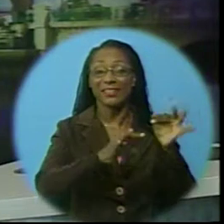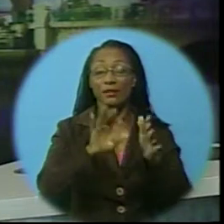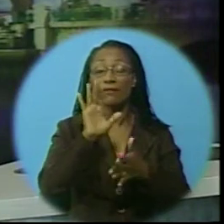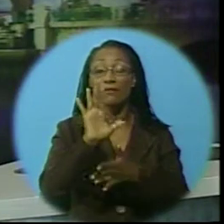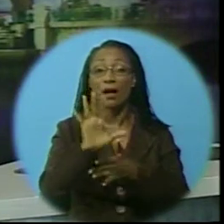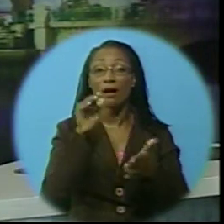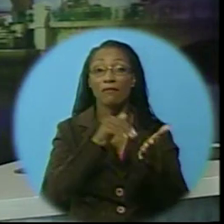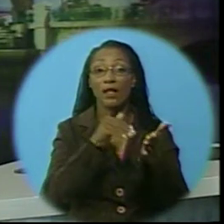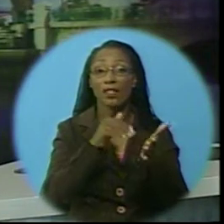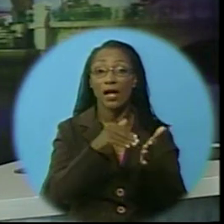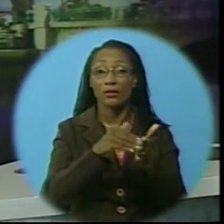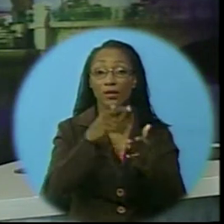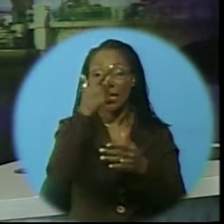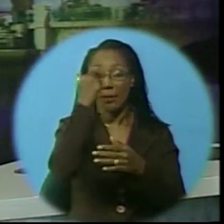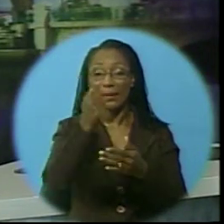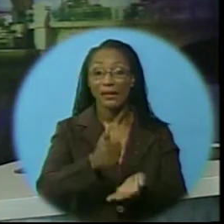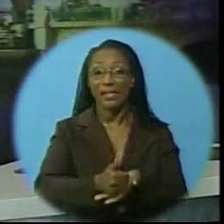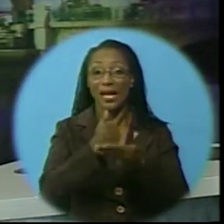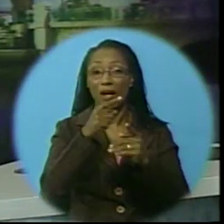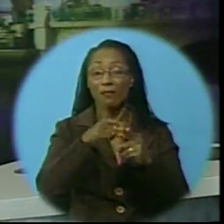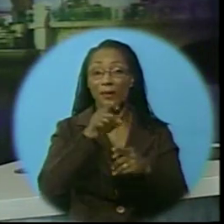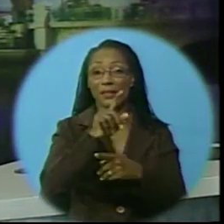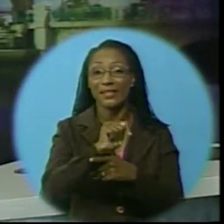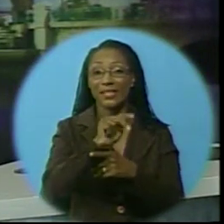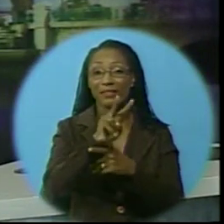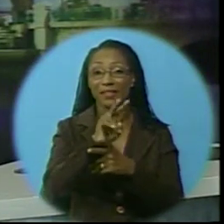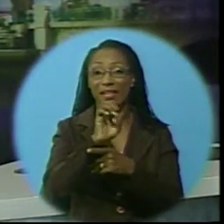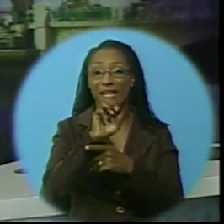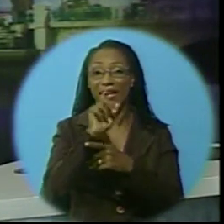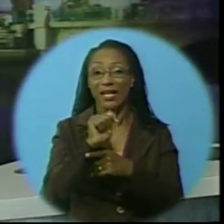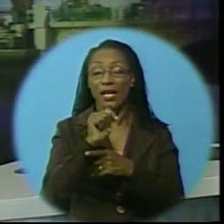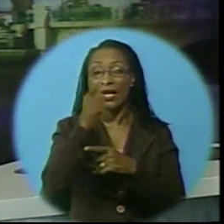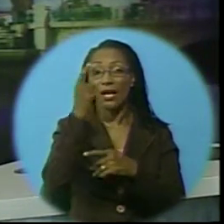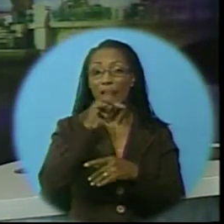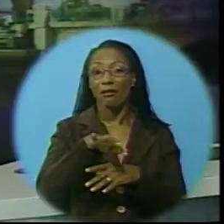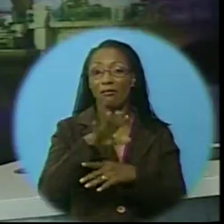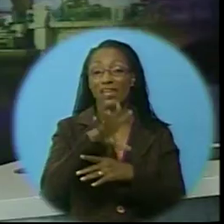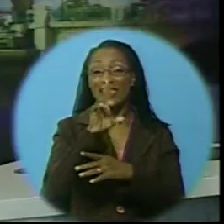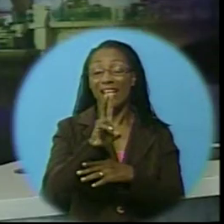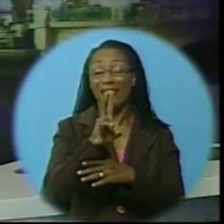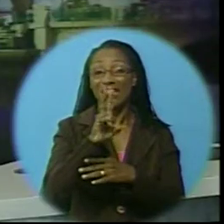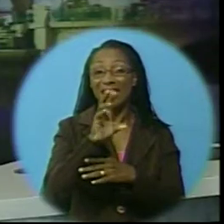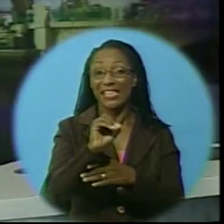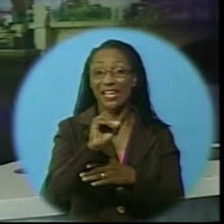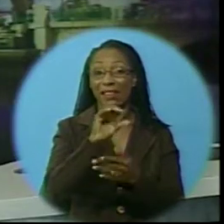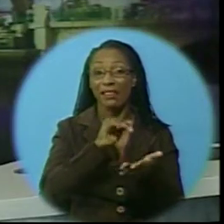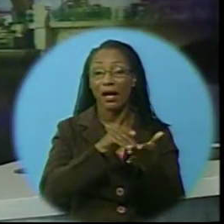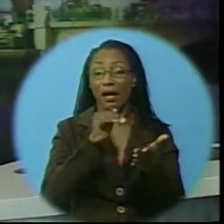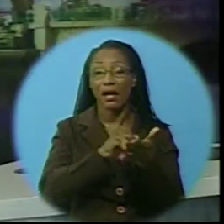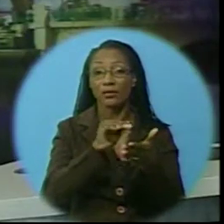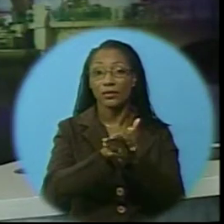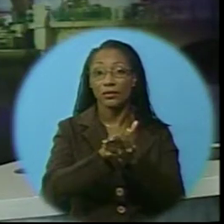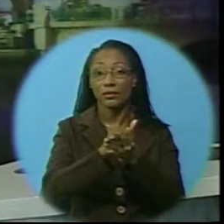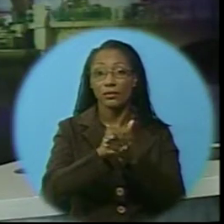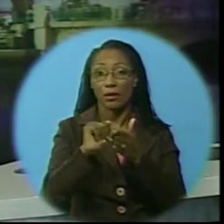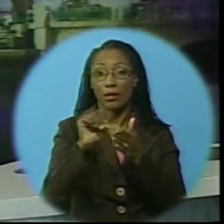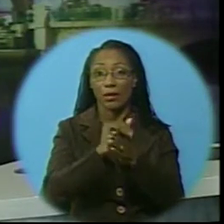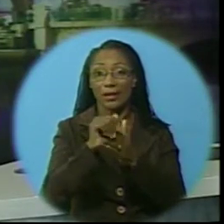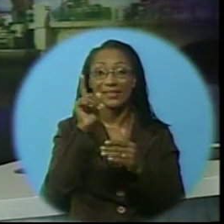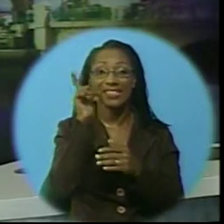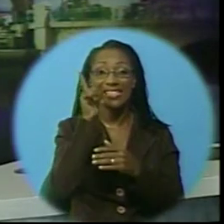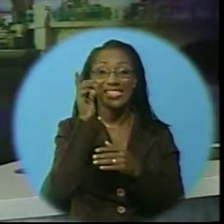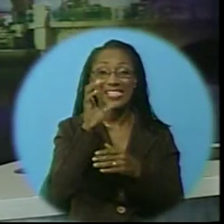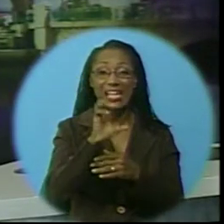injection from the TVET Council of just over $70,000. BCSI Executive Director Lisa Cummins says this and